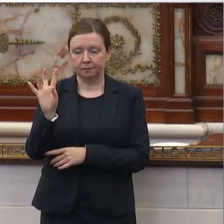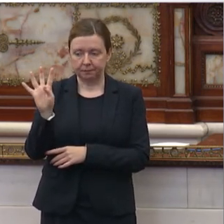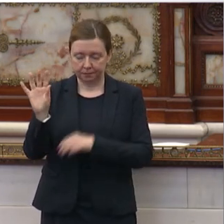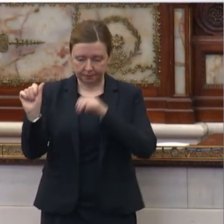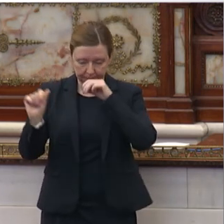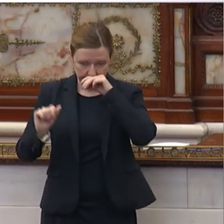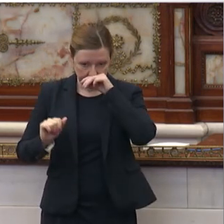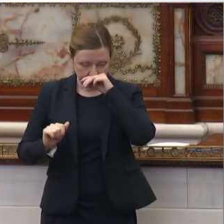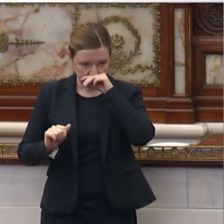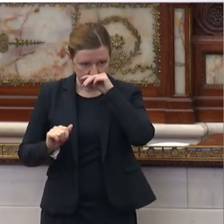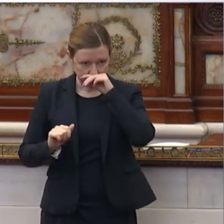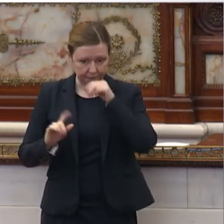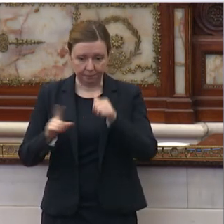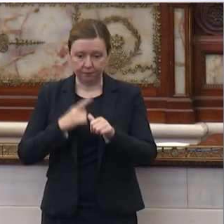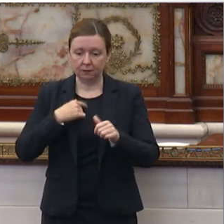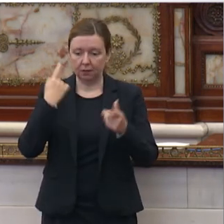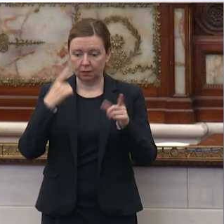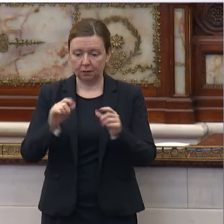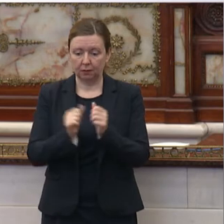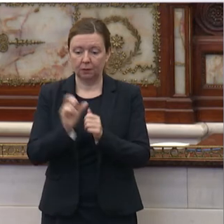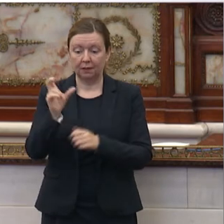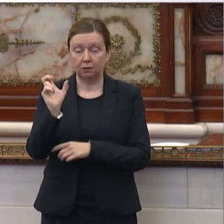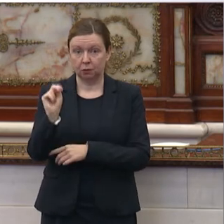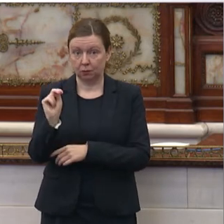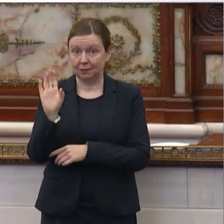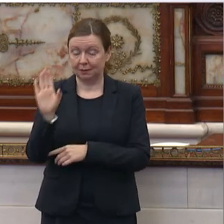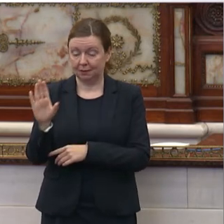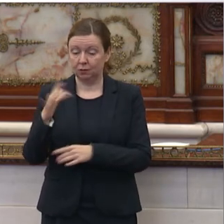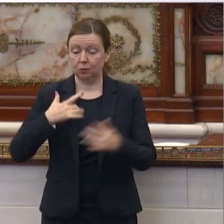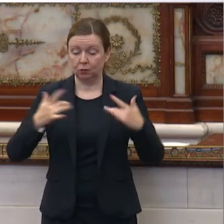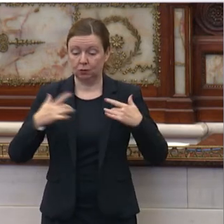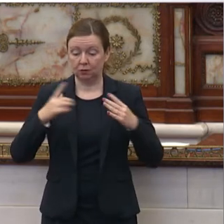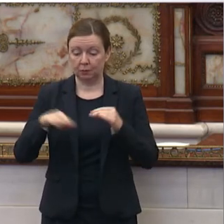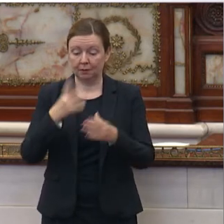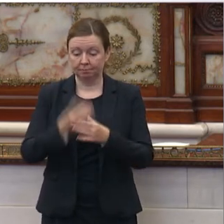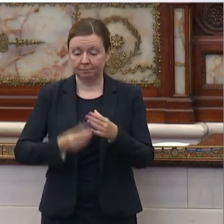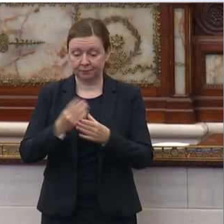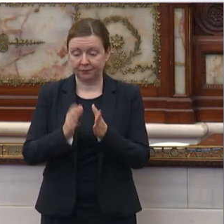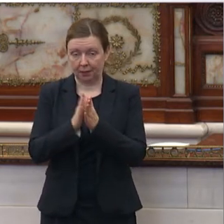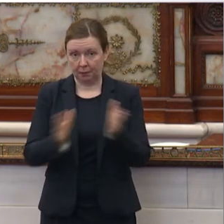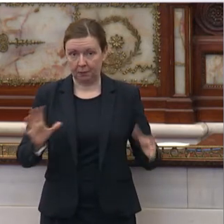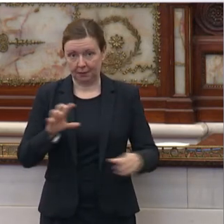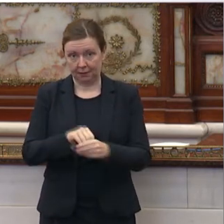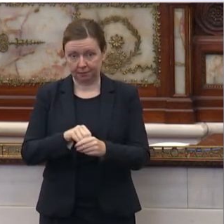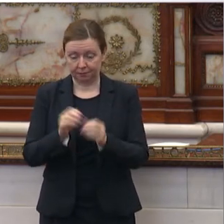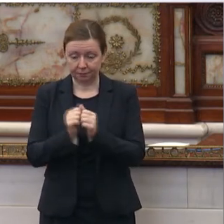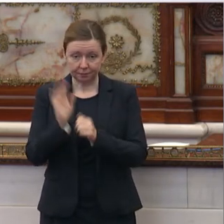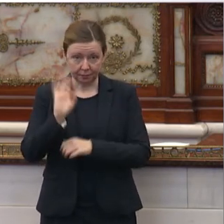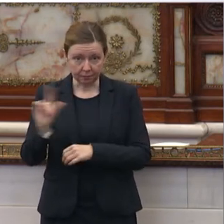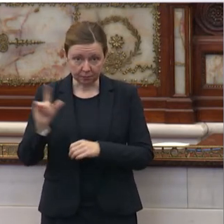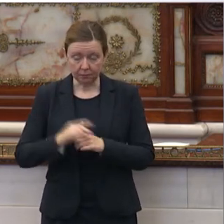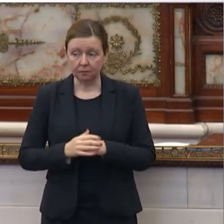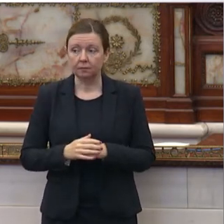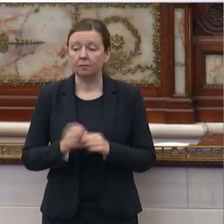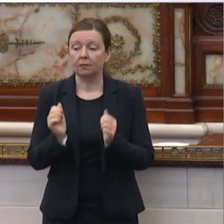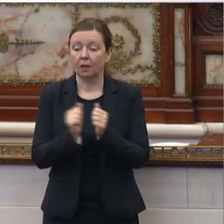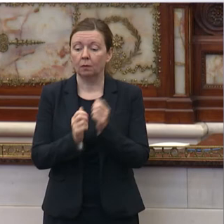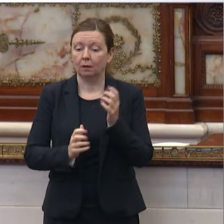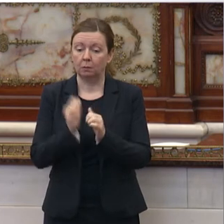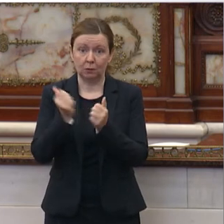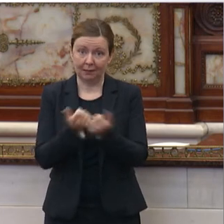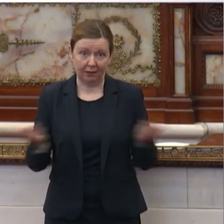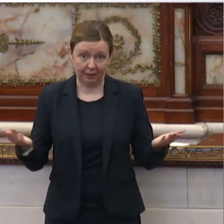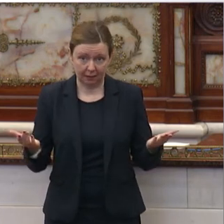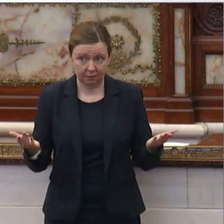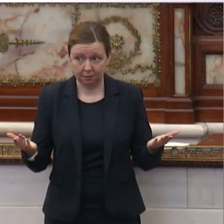210-474A. First, I agree with Susan Nam's concerns about the lack of public engagement with this bill and with most everything